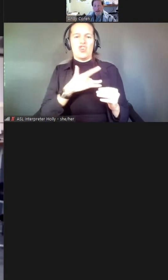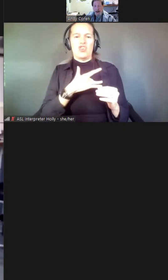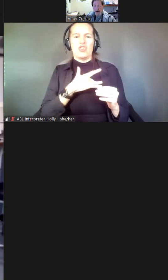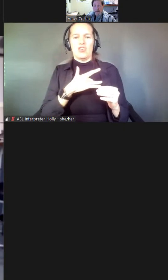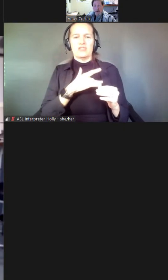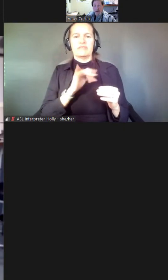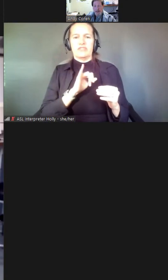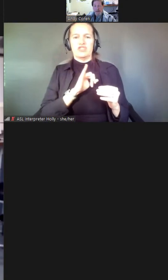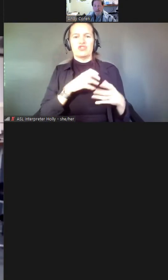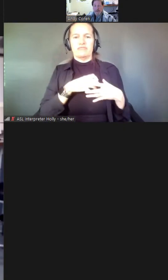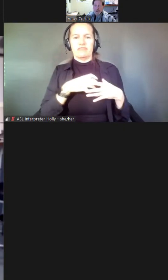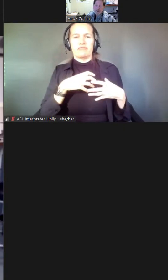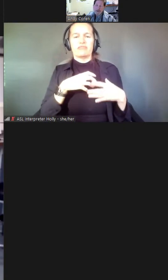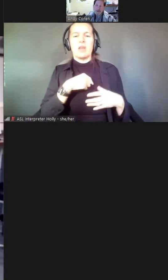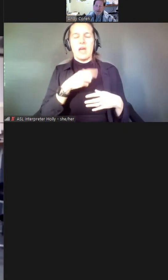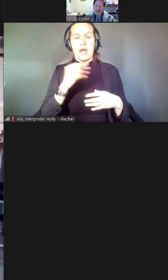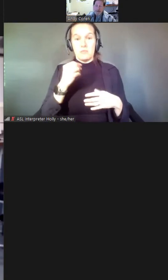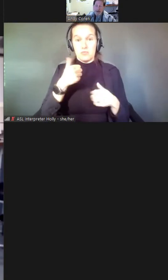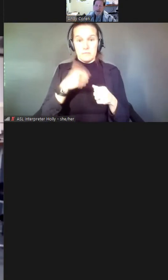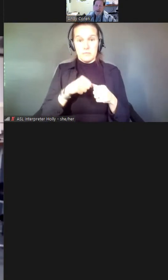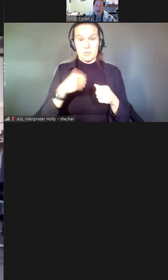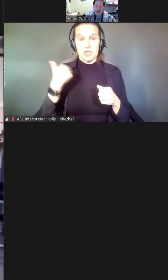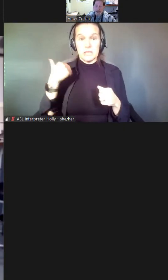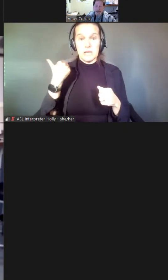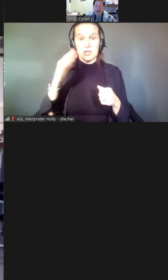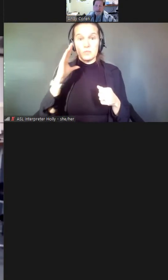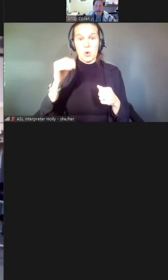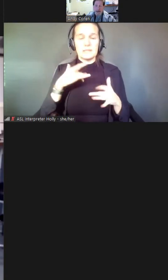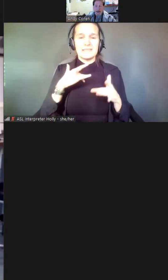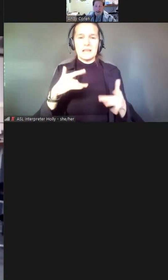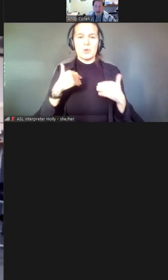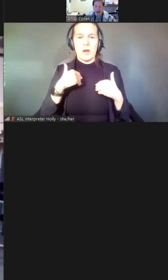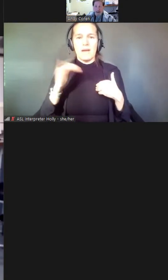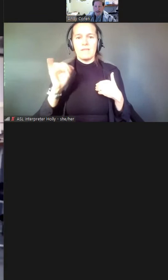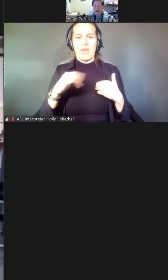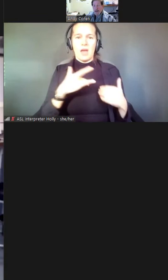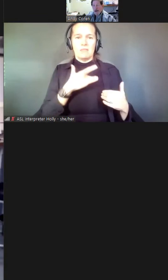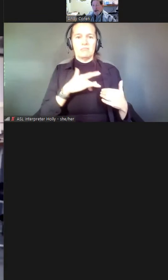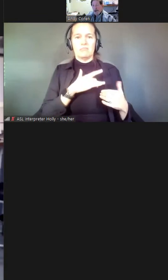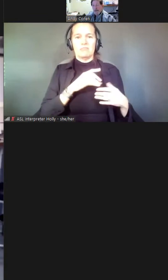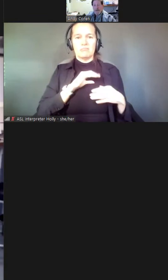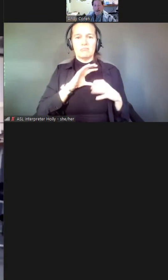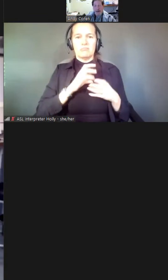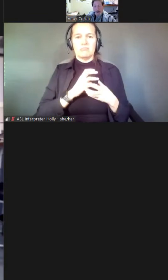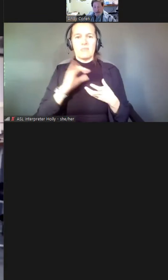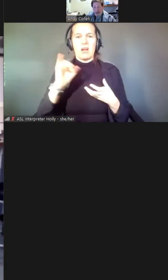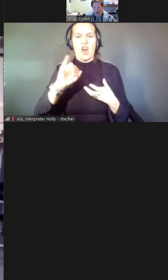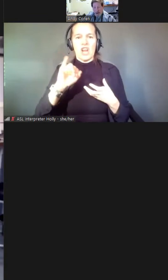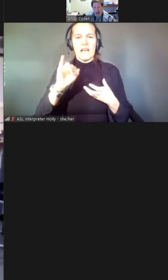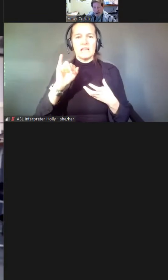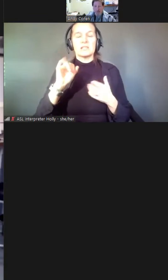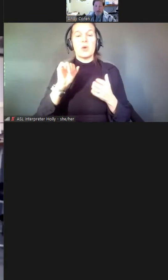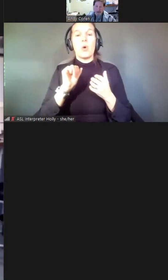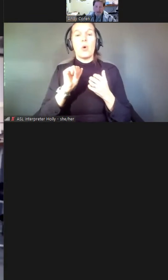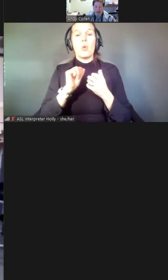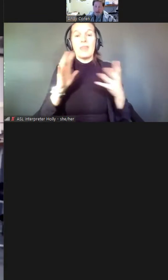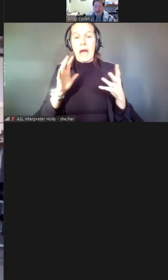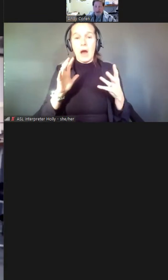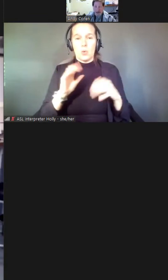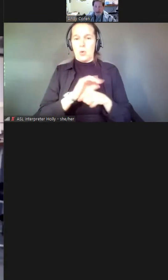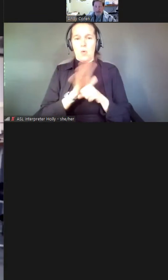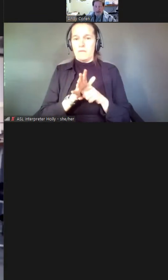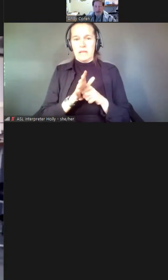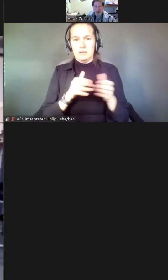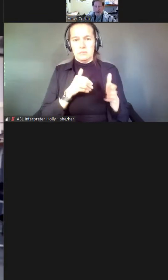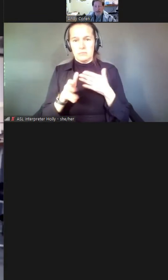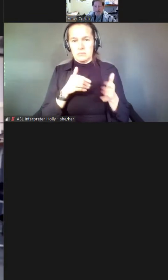boys, they are more susceptible to myocarditis, pericarditis, even without COVID, because